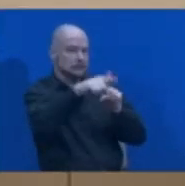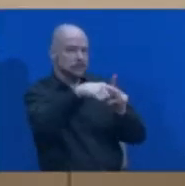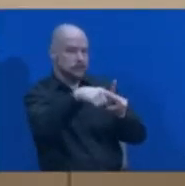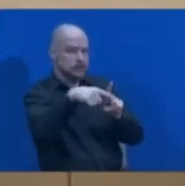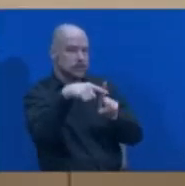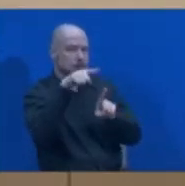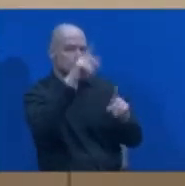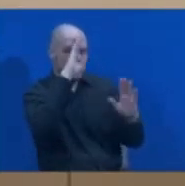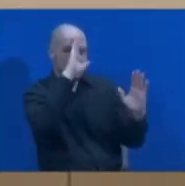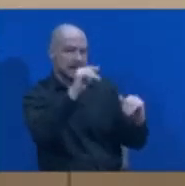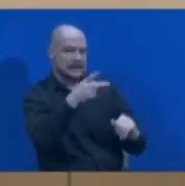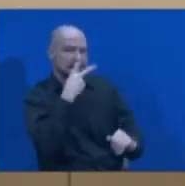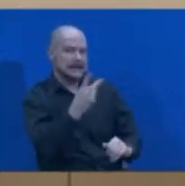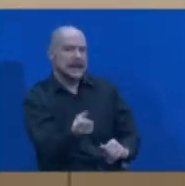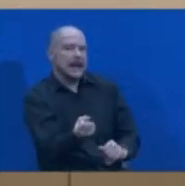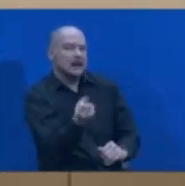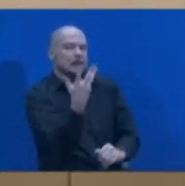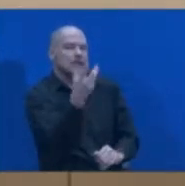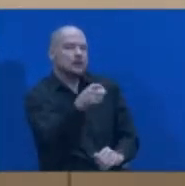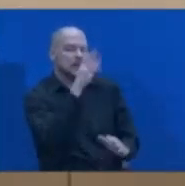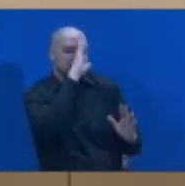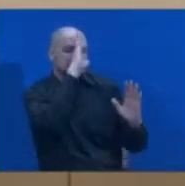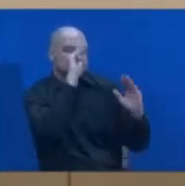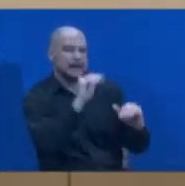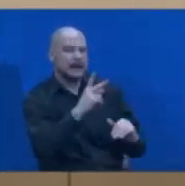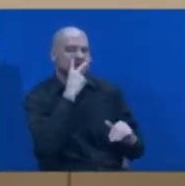weeks? How many are underrepresented right now?